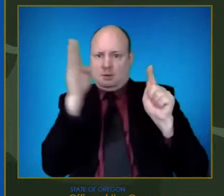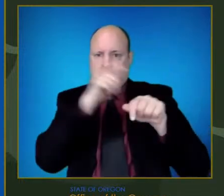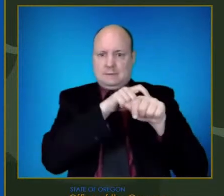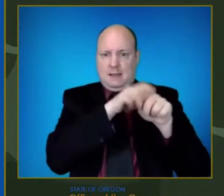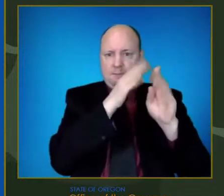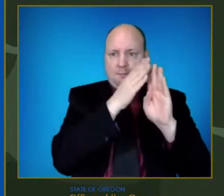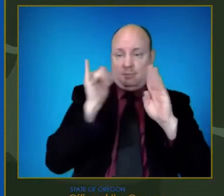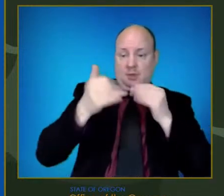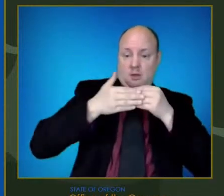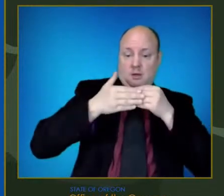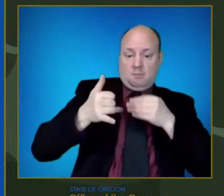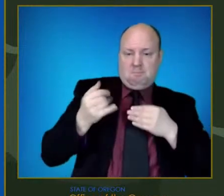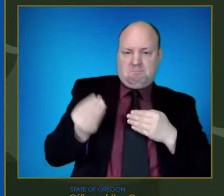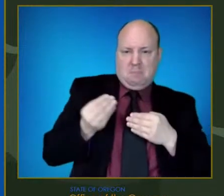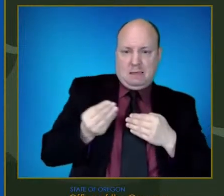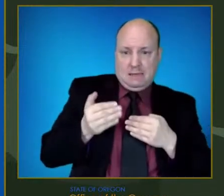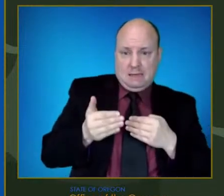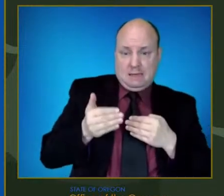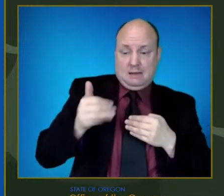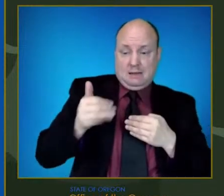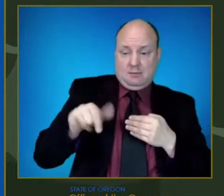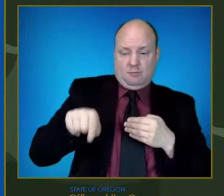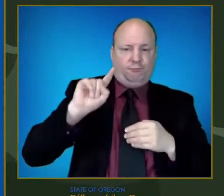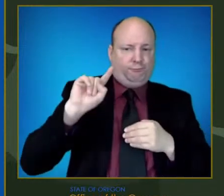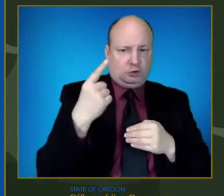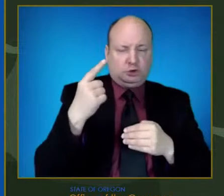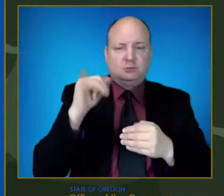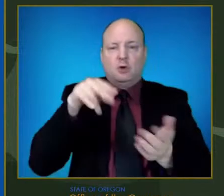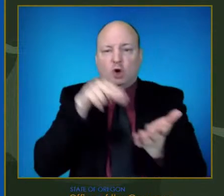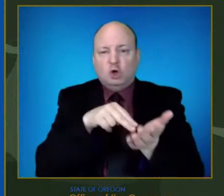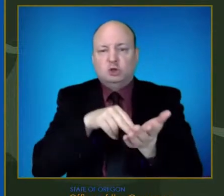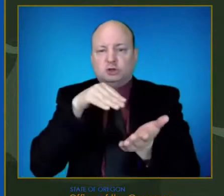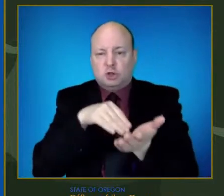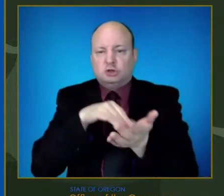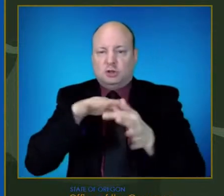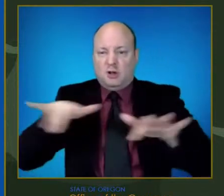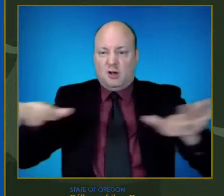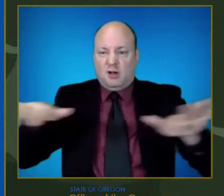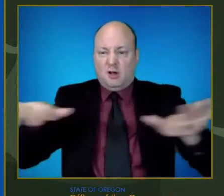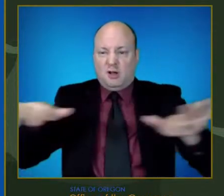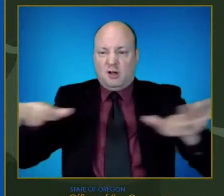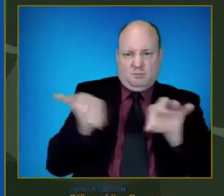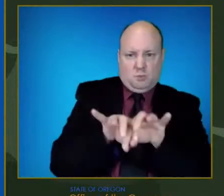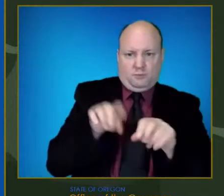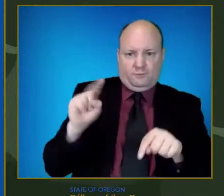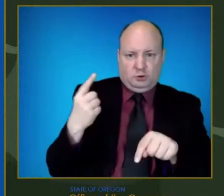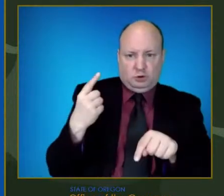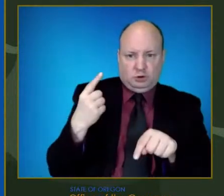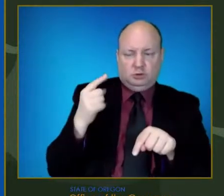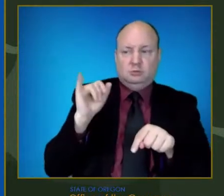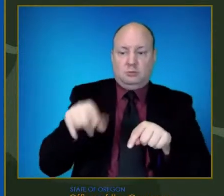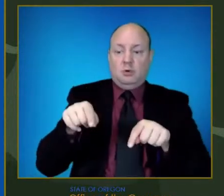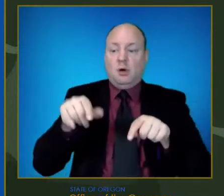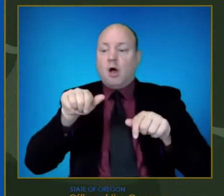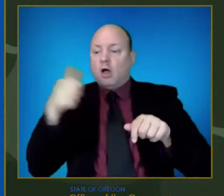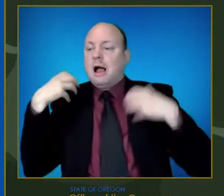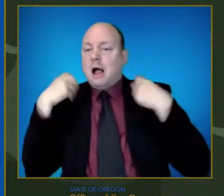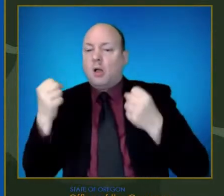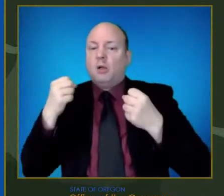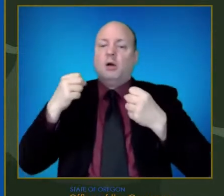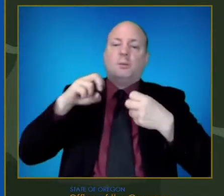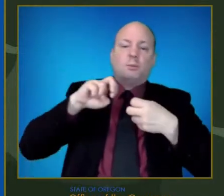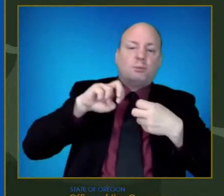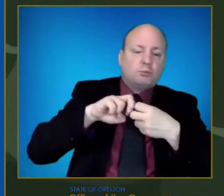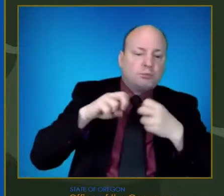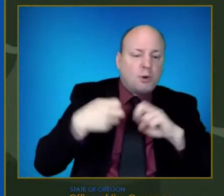with underlying health conditions, and people over 50 who live in multi-generational homes will still be eligible to get vaccinated. And no later